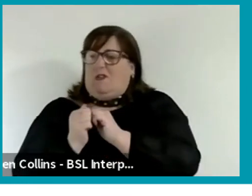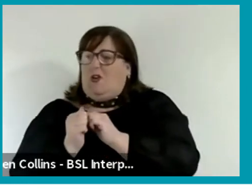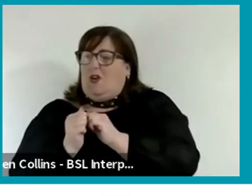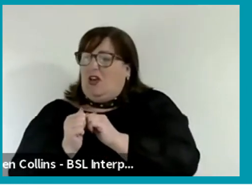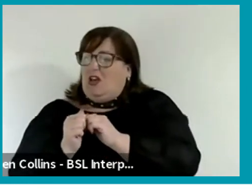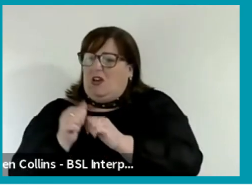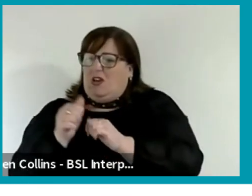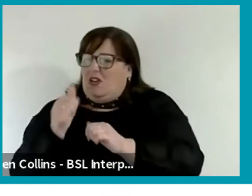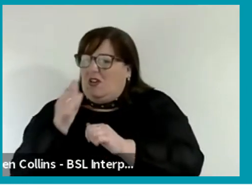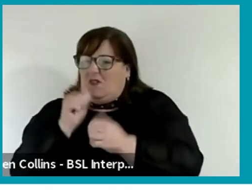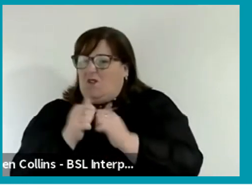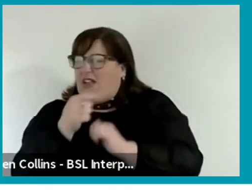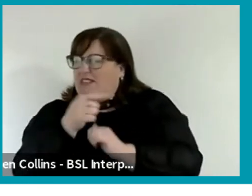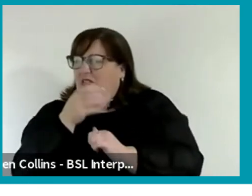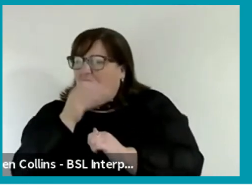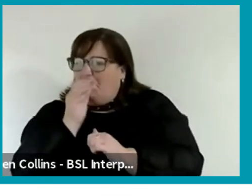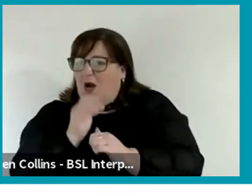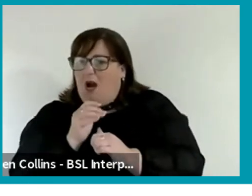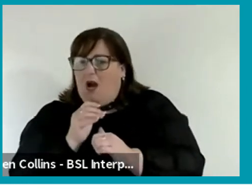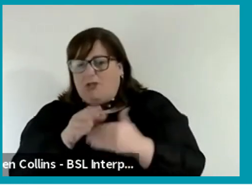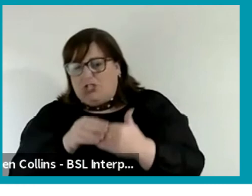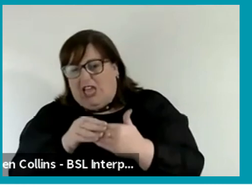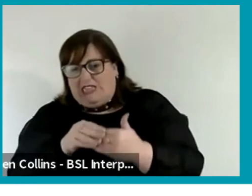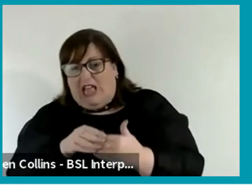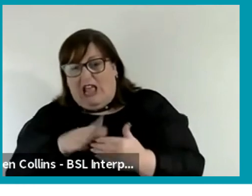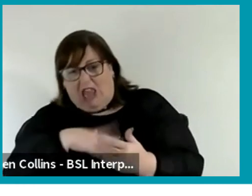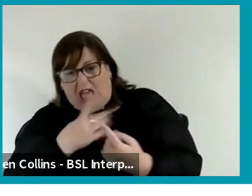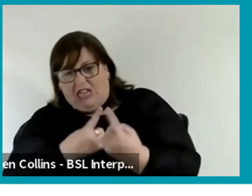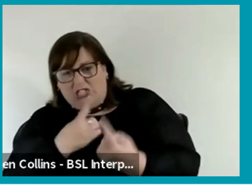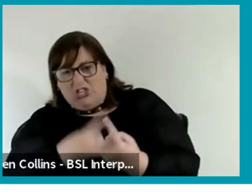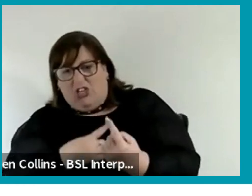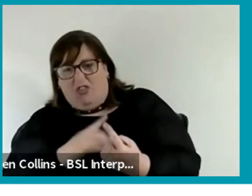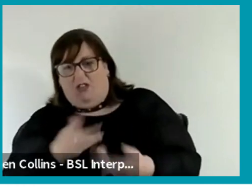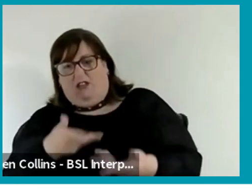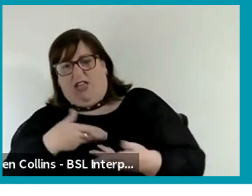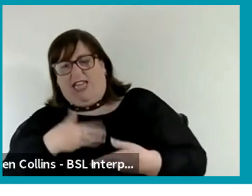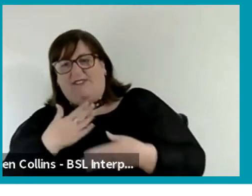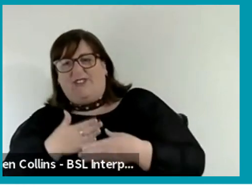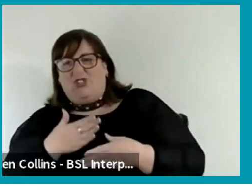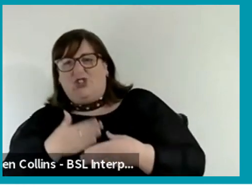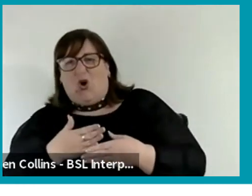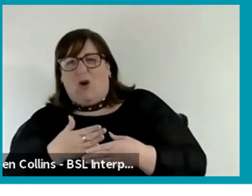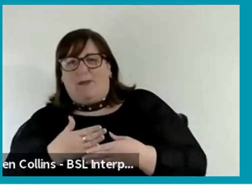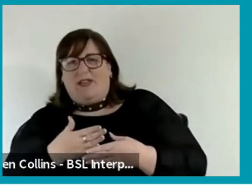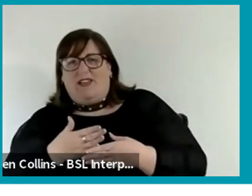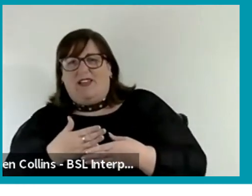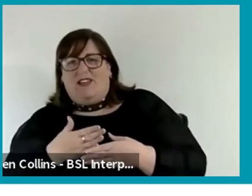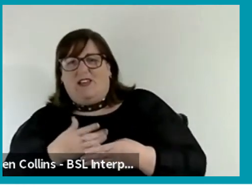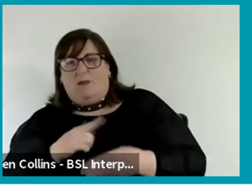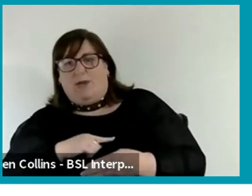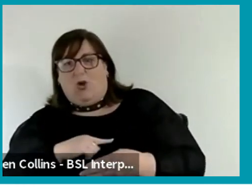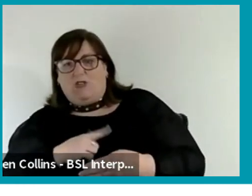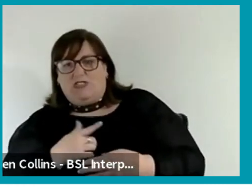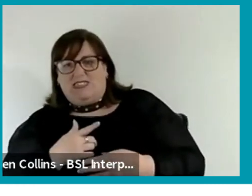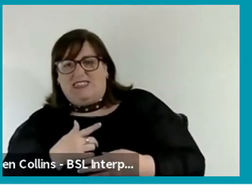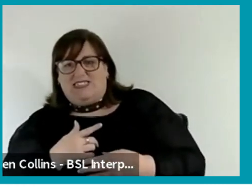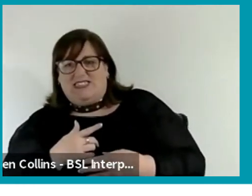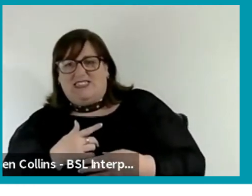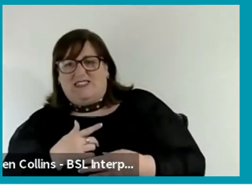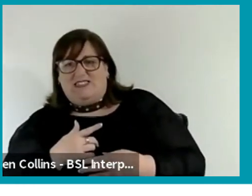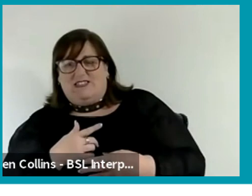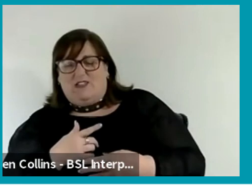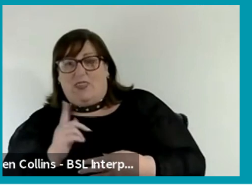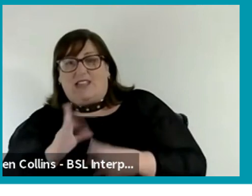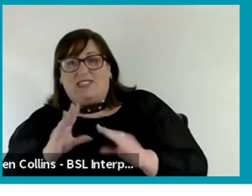and you shook his hand and he got to like you, he'd give you a job and that sort of thing, and then he succeeds as a trader. And then that closed down for